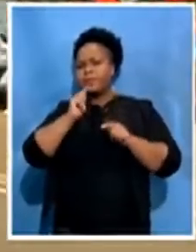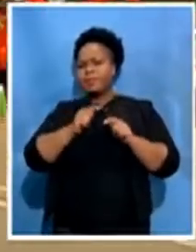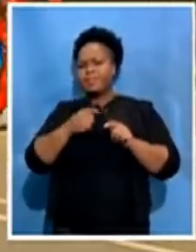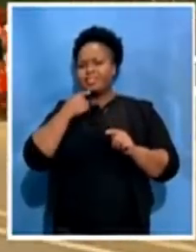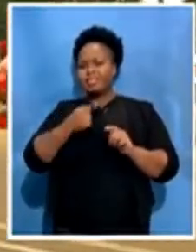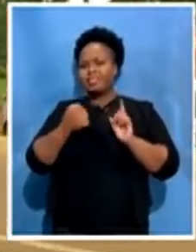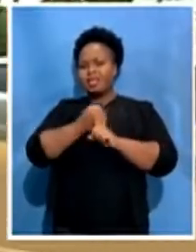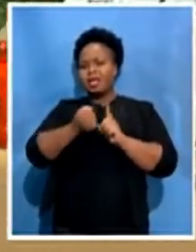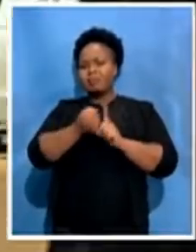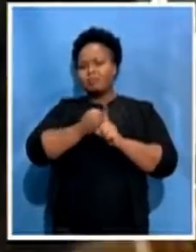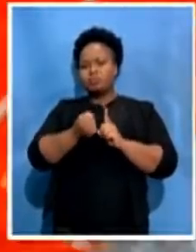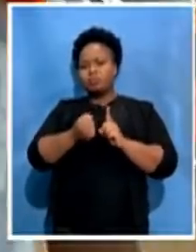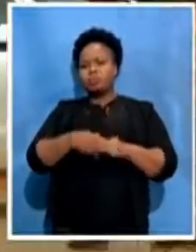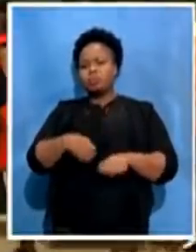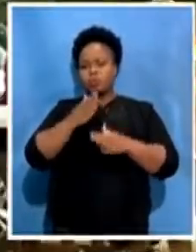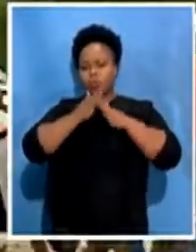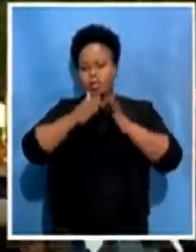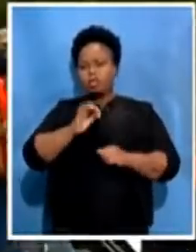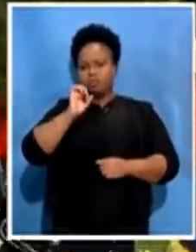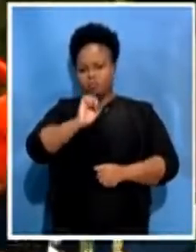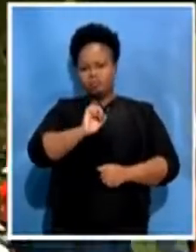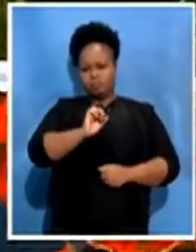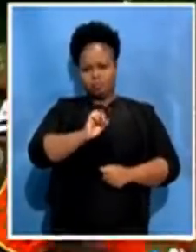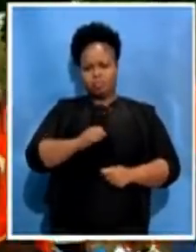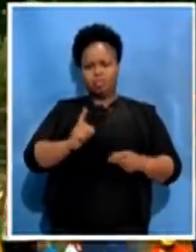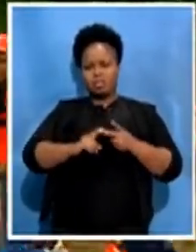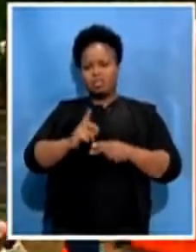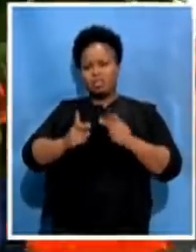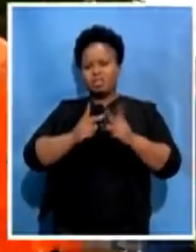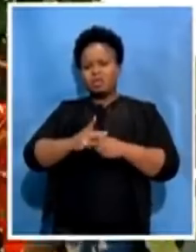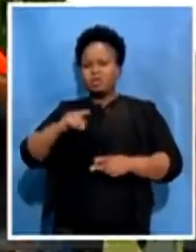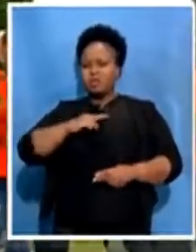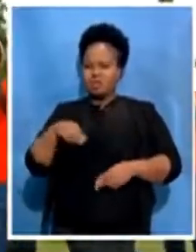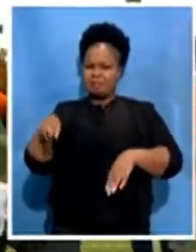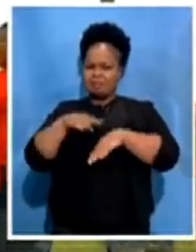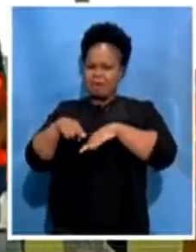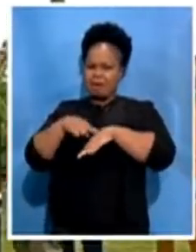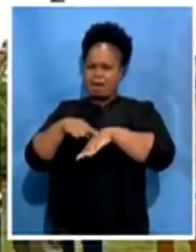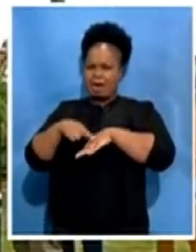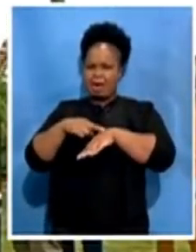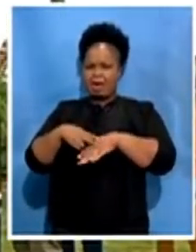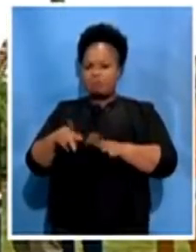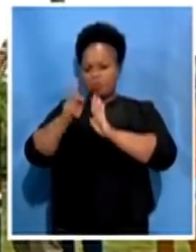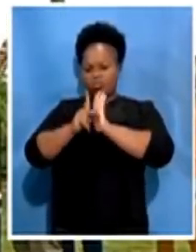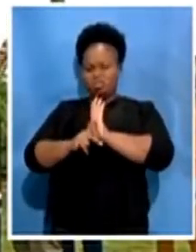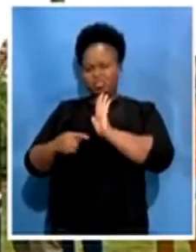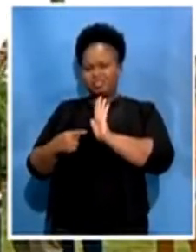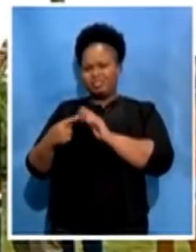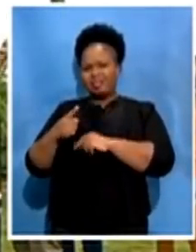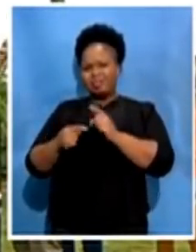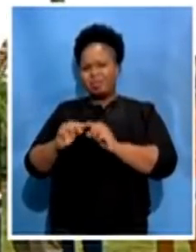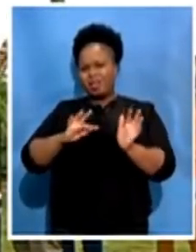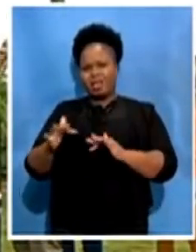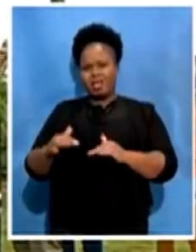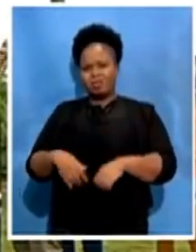as having some racist policies with regard to how he treats his workers. As you can